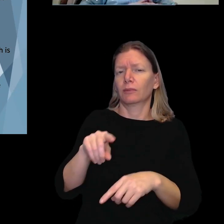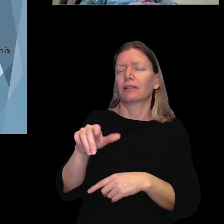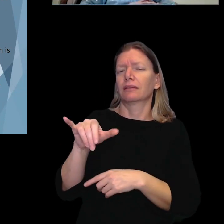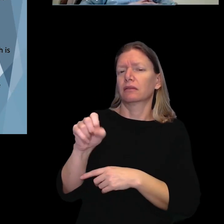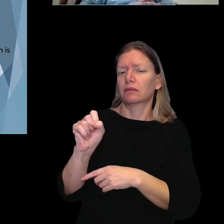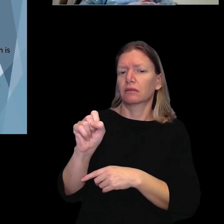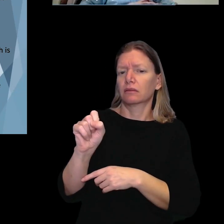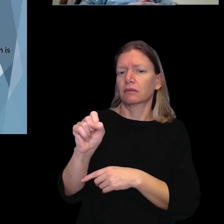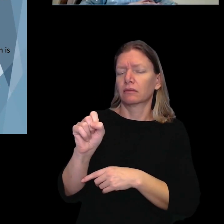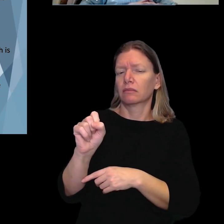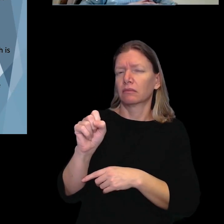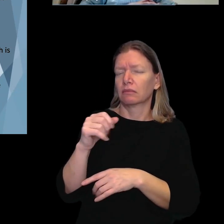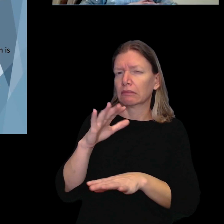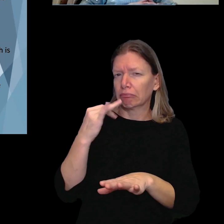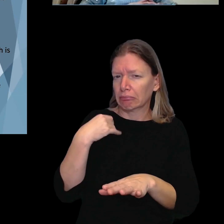Yes,